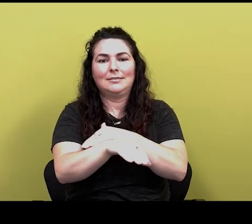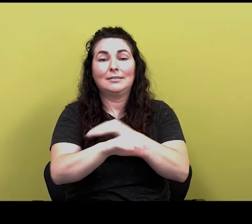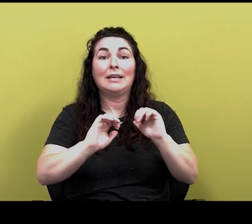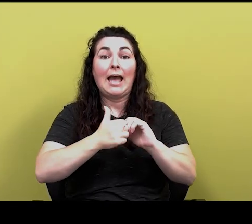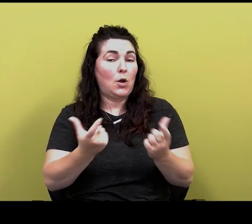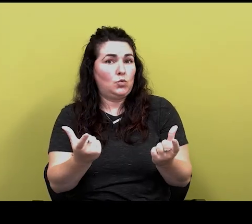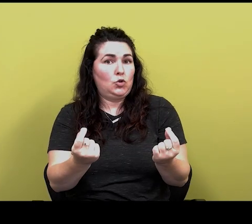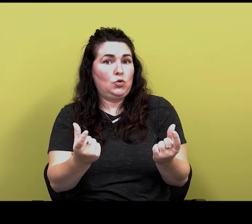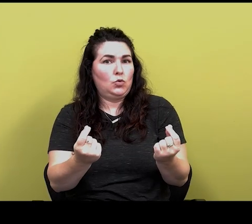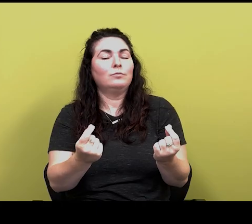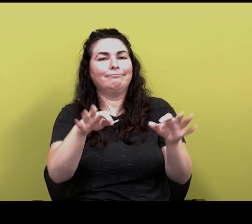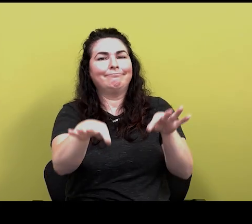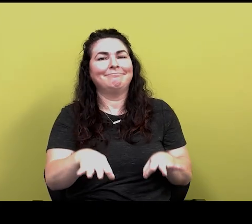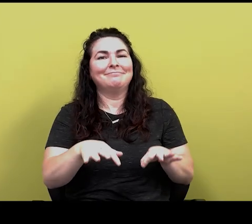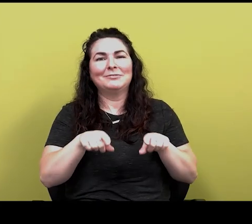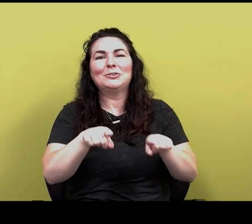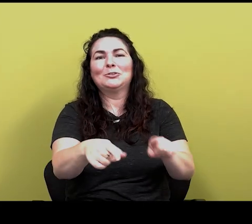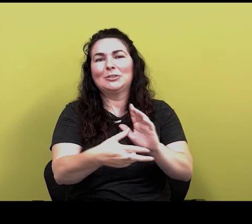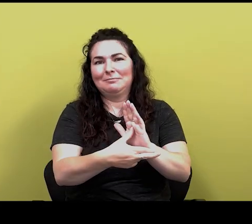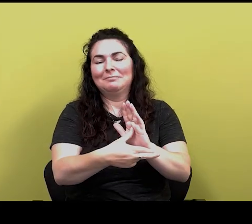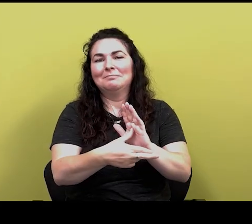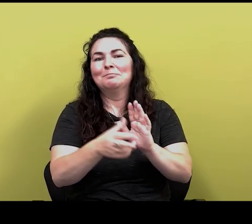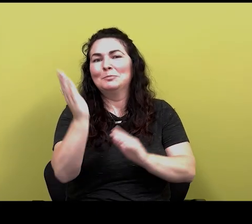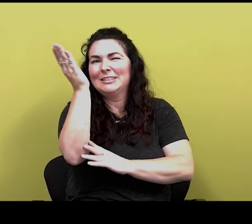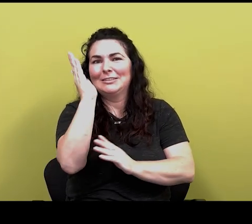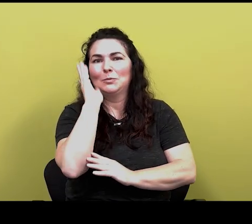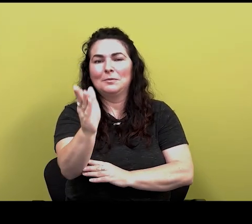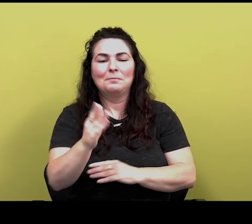different ways, some of which we'll cover in this presentation.